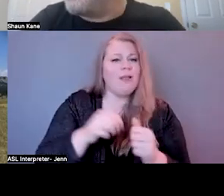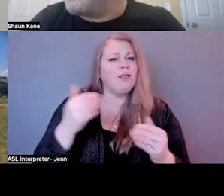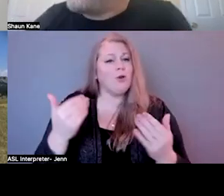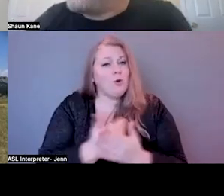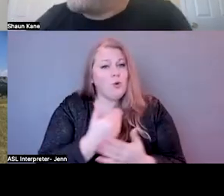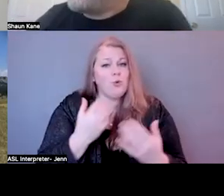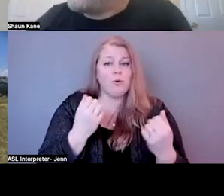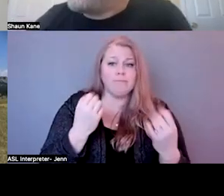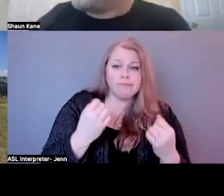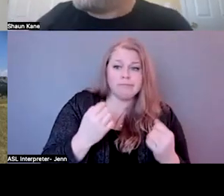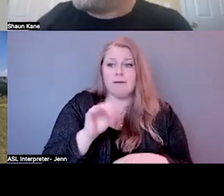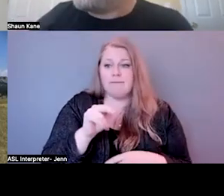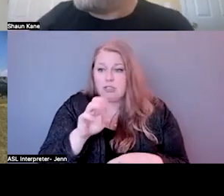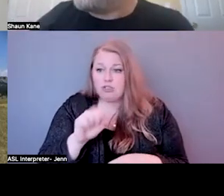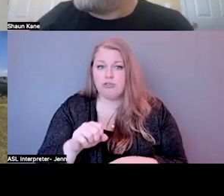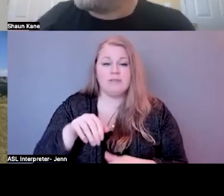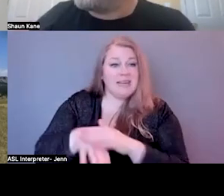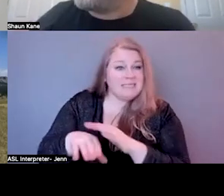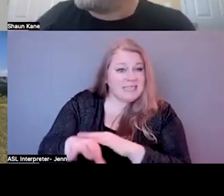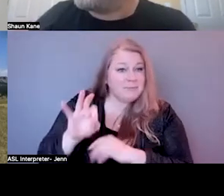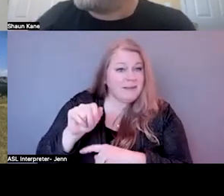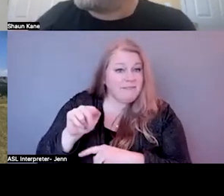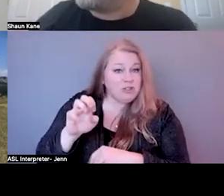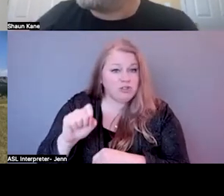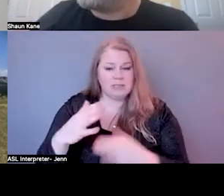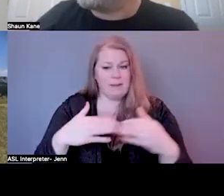accessibility features built into the devices that we all have in our